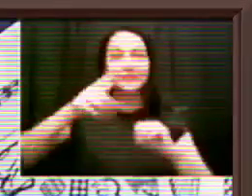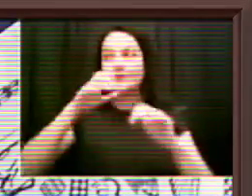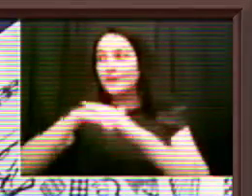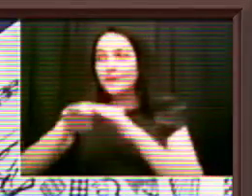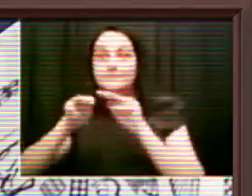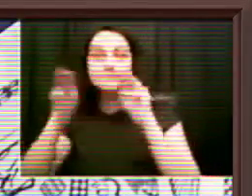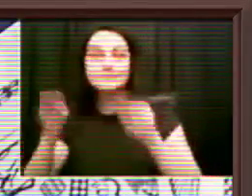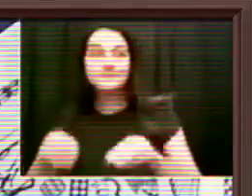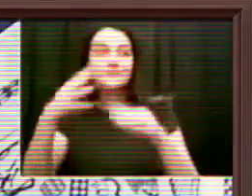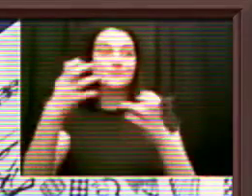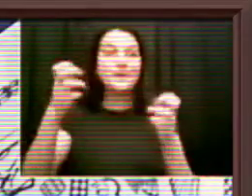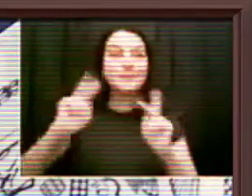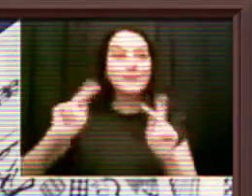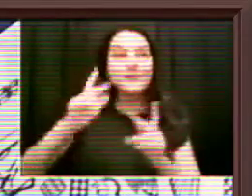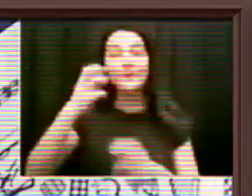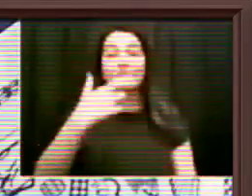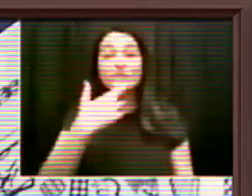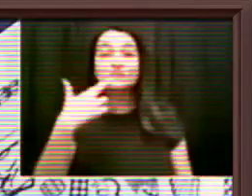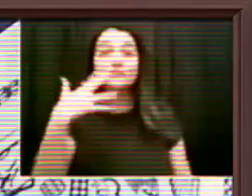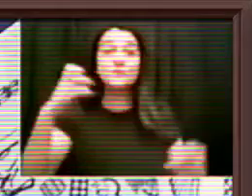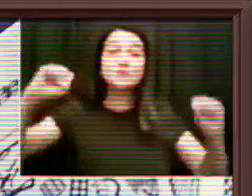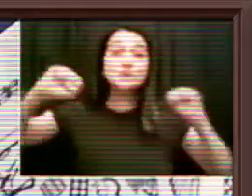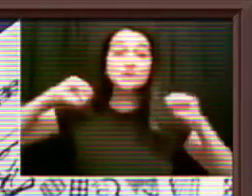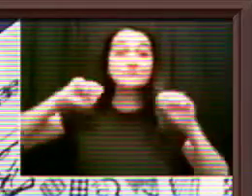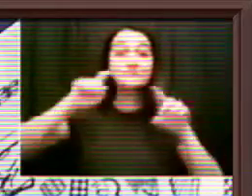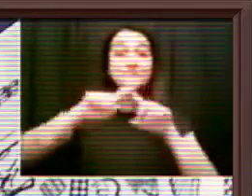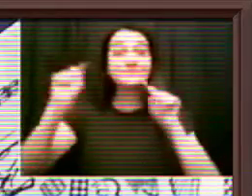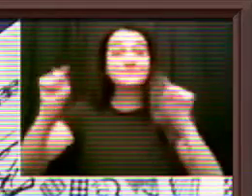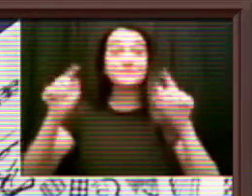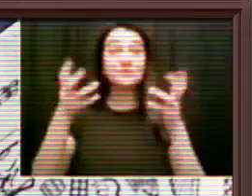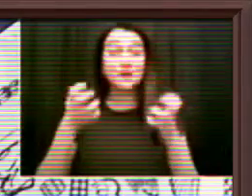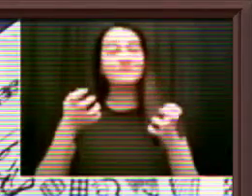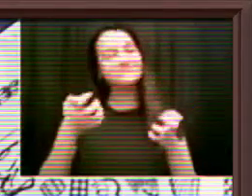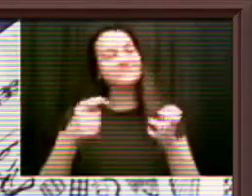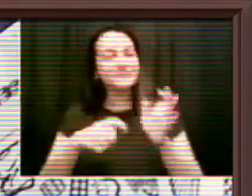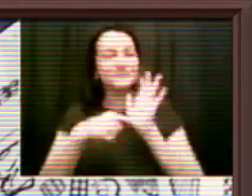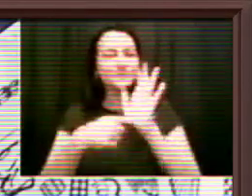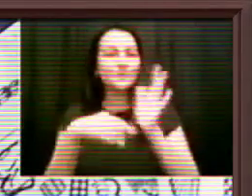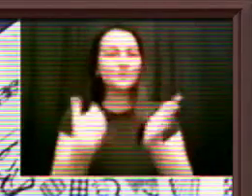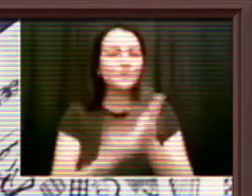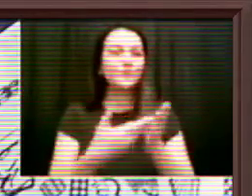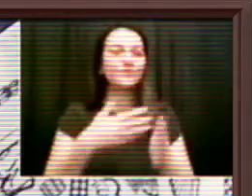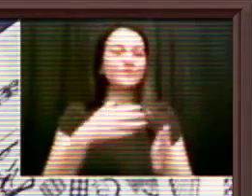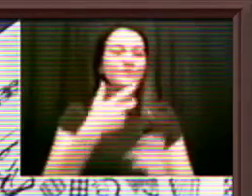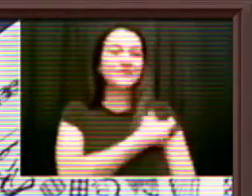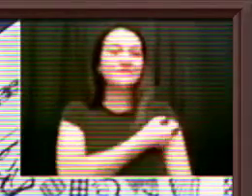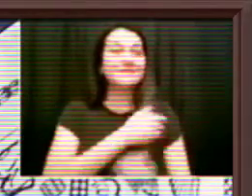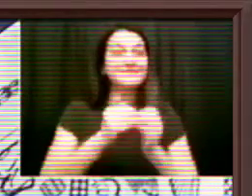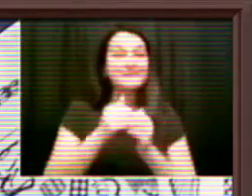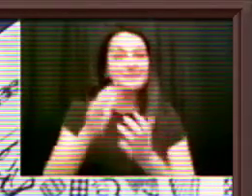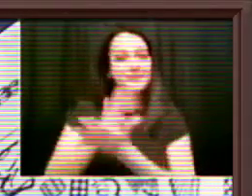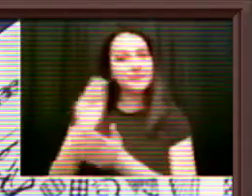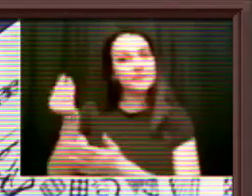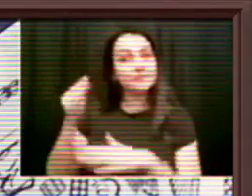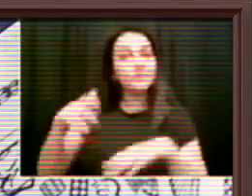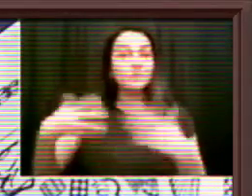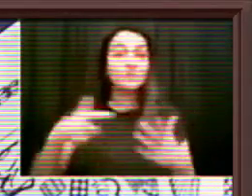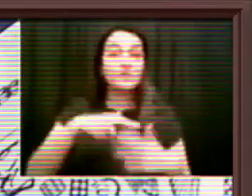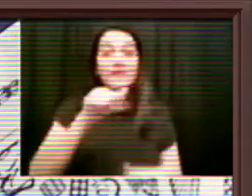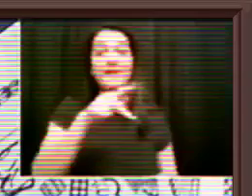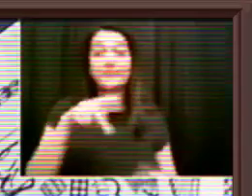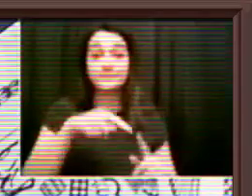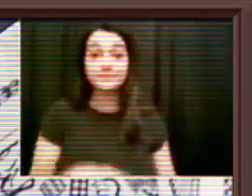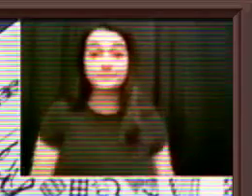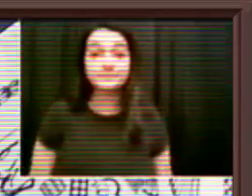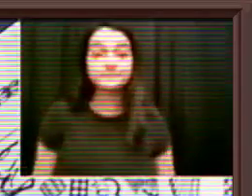to cripple your economy and tell you what to do. Just like they did with Operation LAC. Just